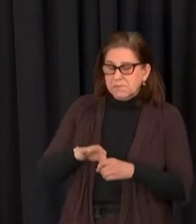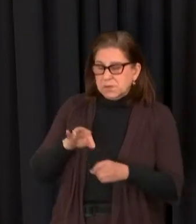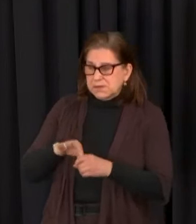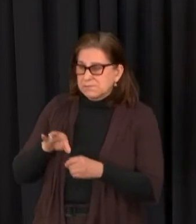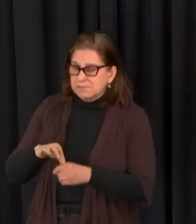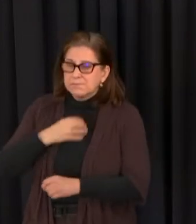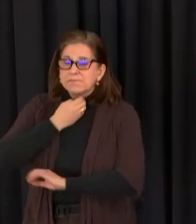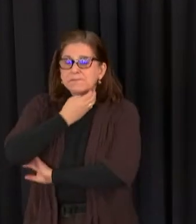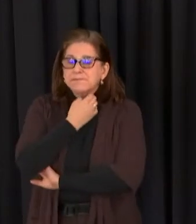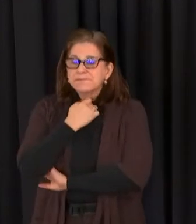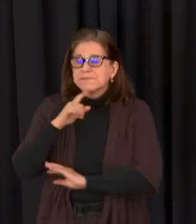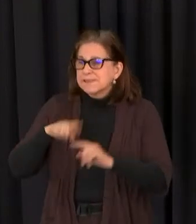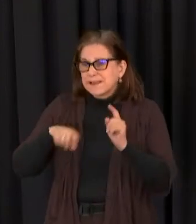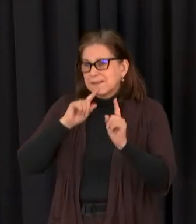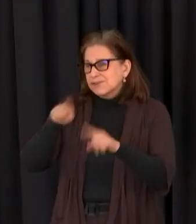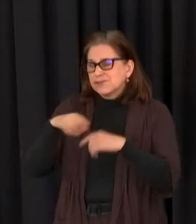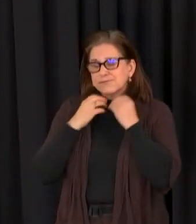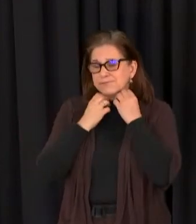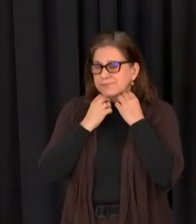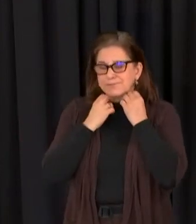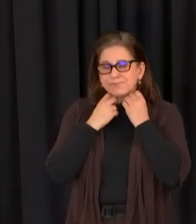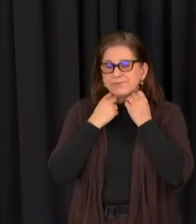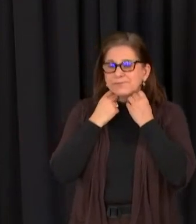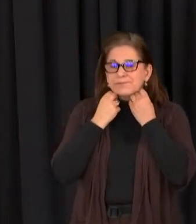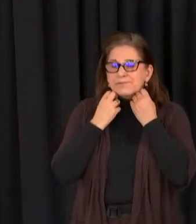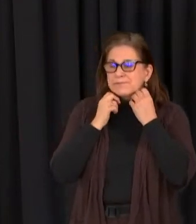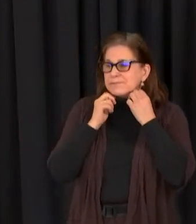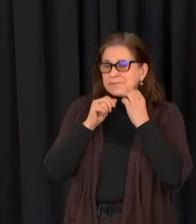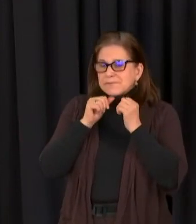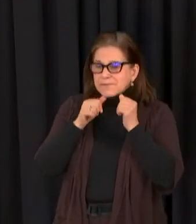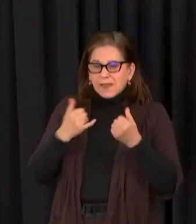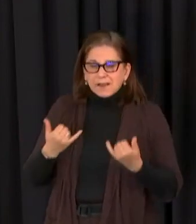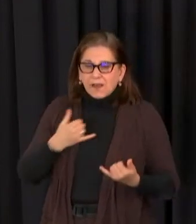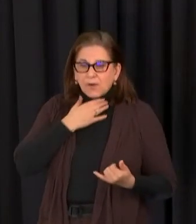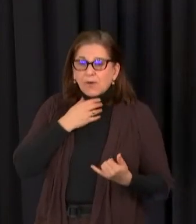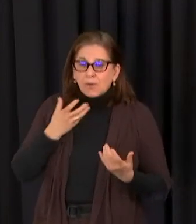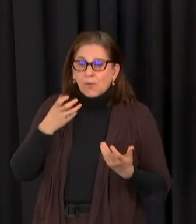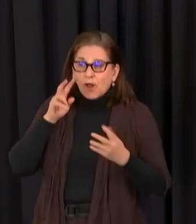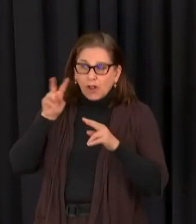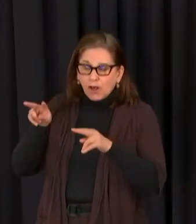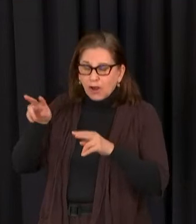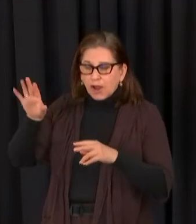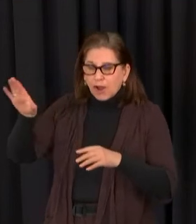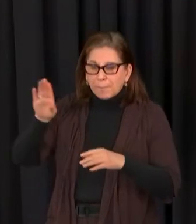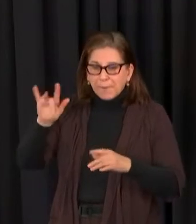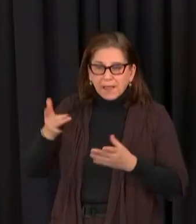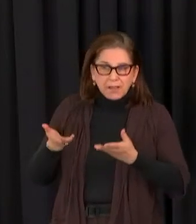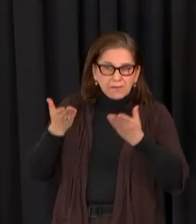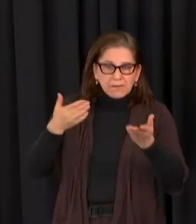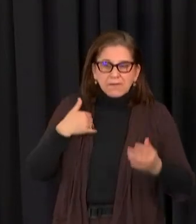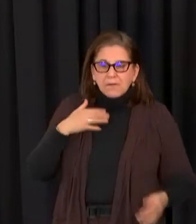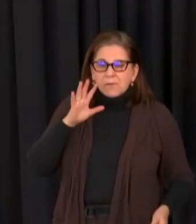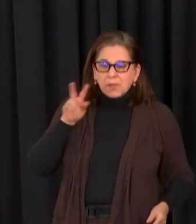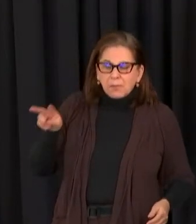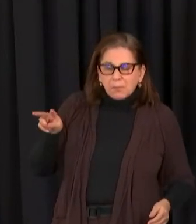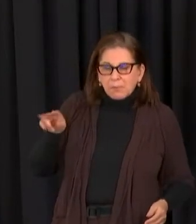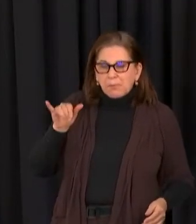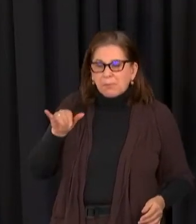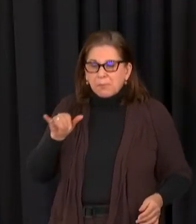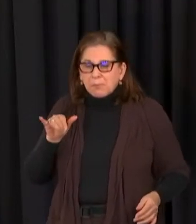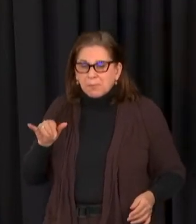I can't right now. I would like to look at her bill, which I haven't. I